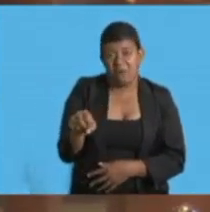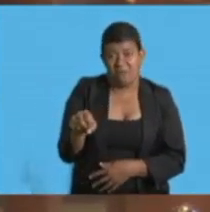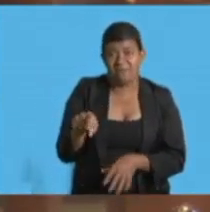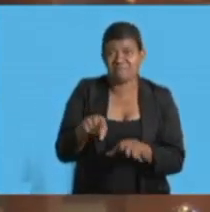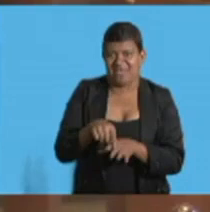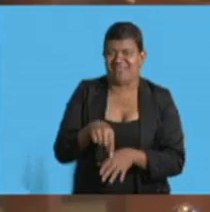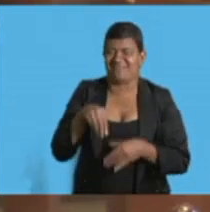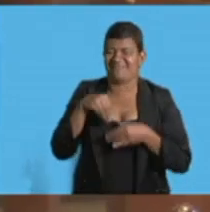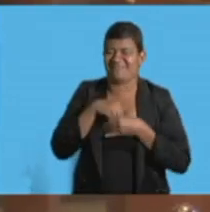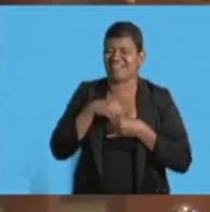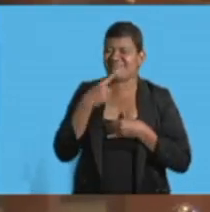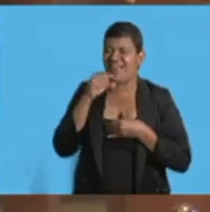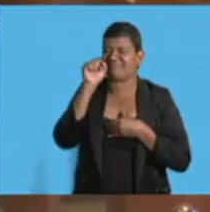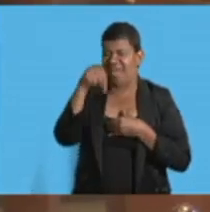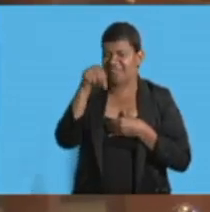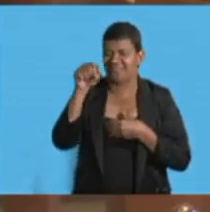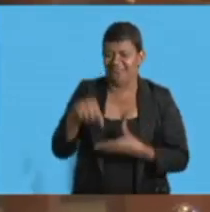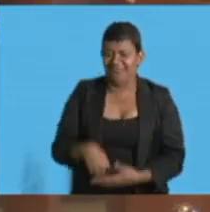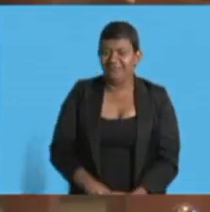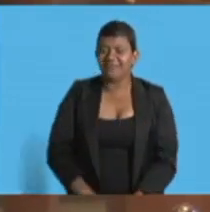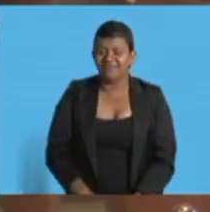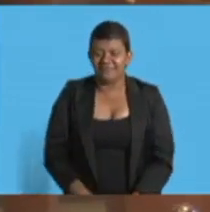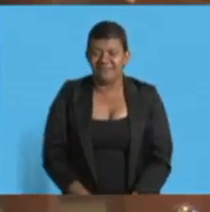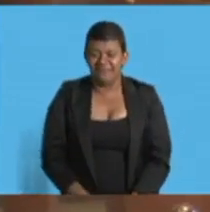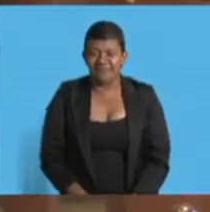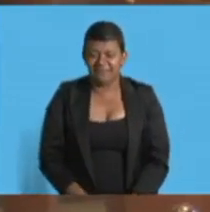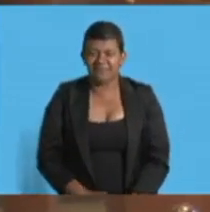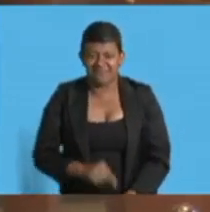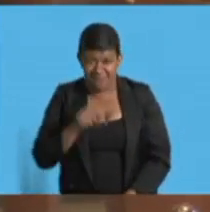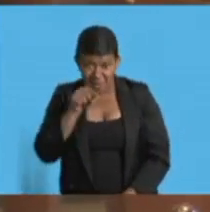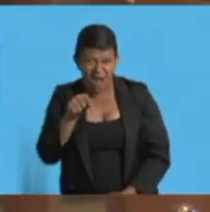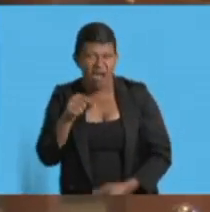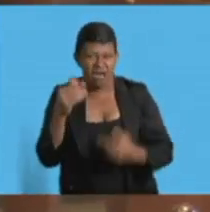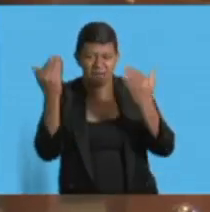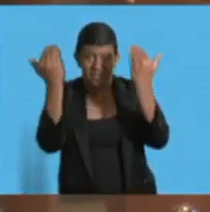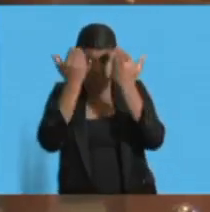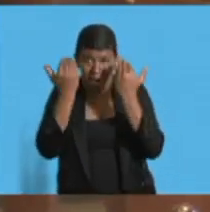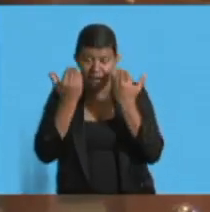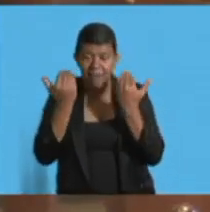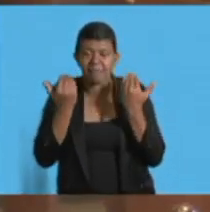Madam Speaker, I reiterate what the Honorable